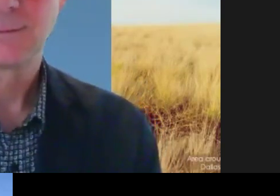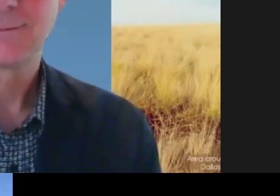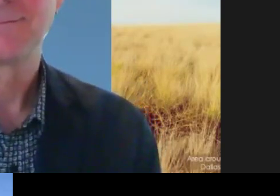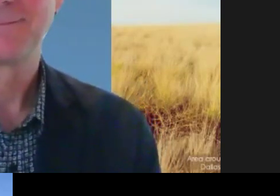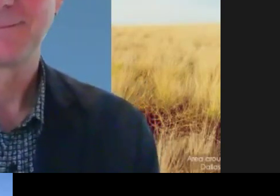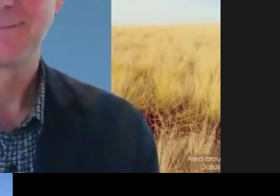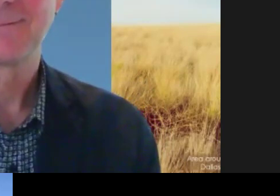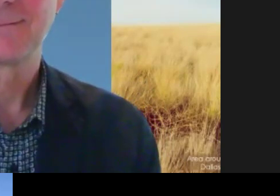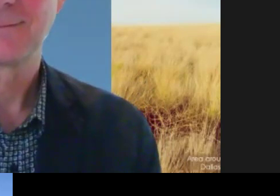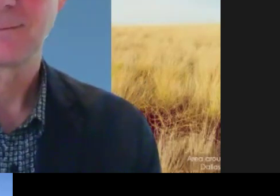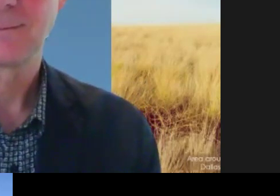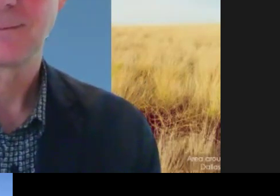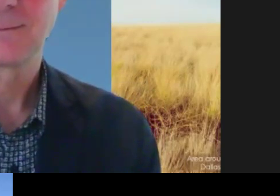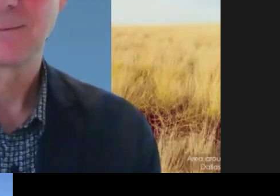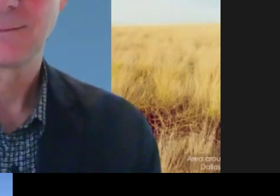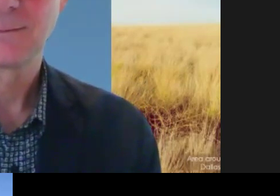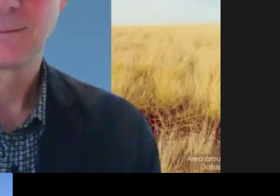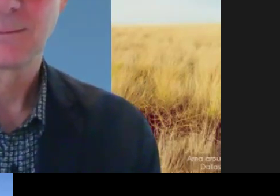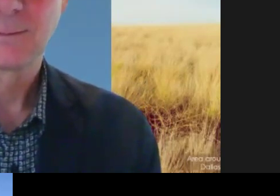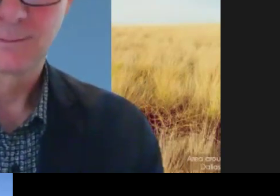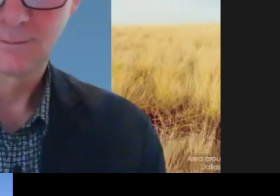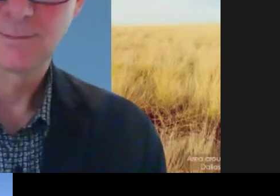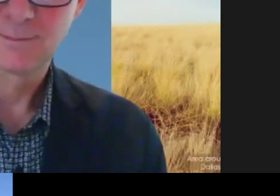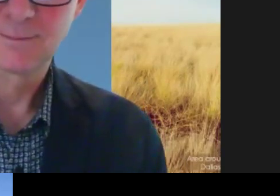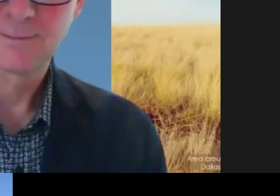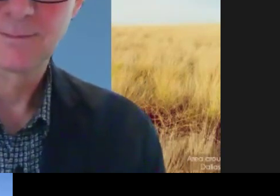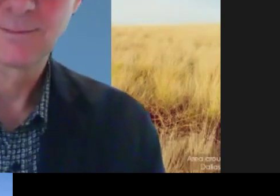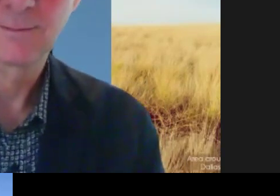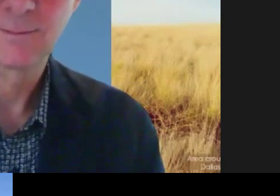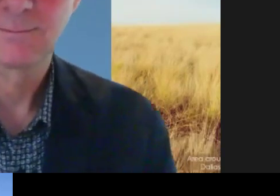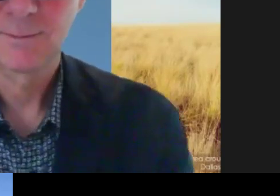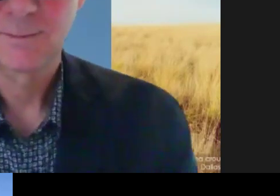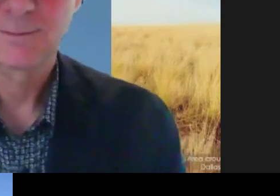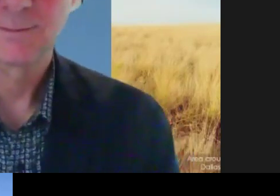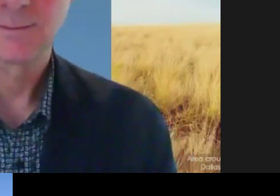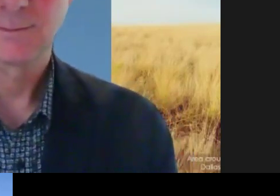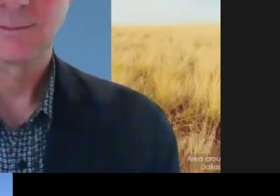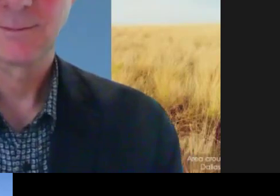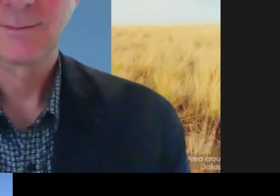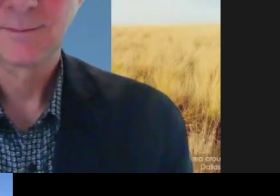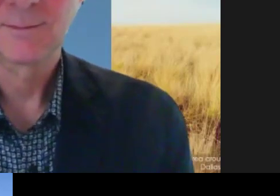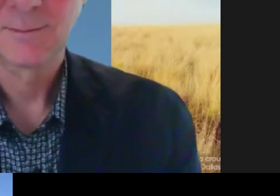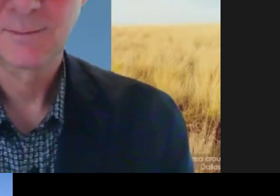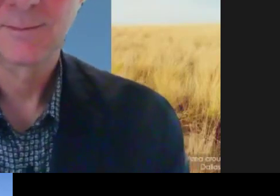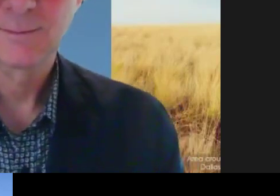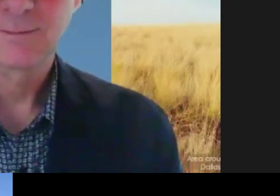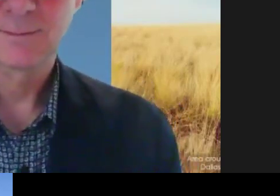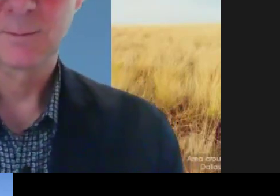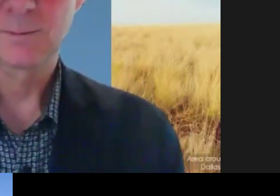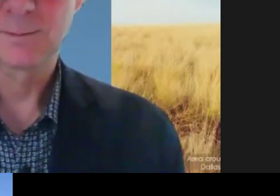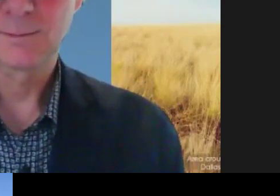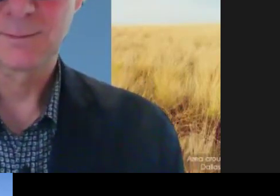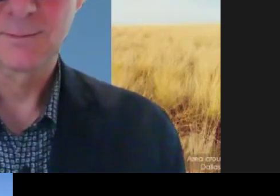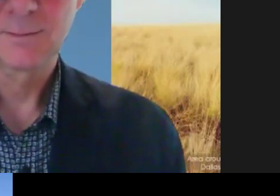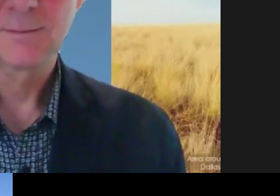700. We do have a couple of questions regarding the trainings, and maybe that comes into some of the resources that you